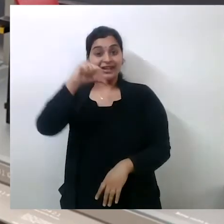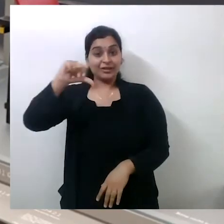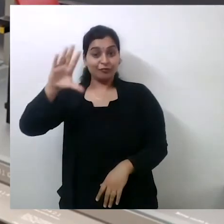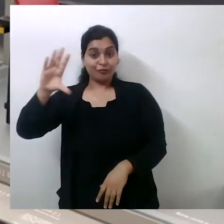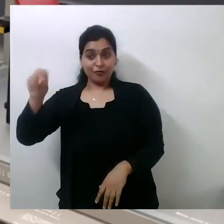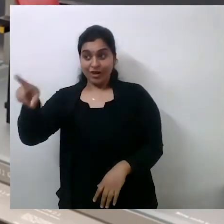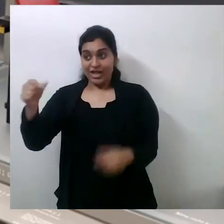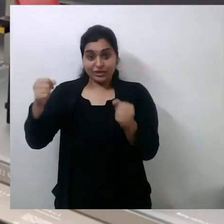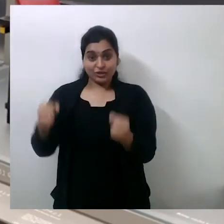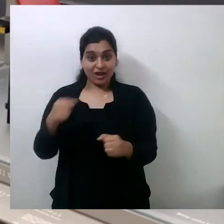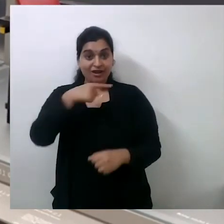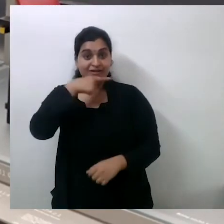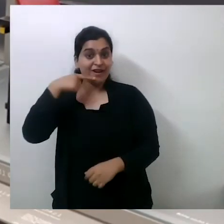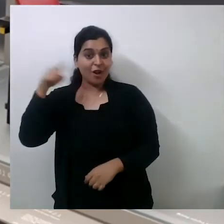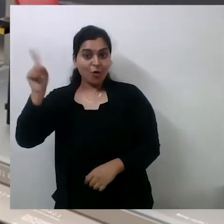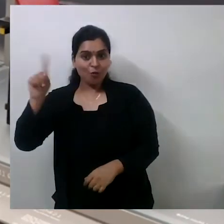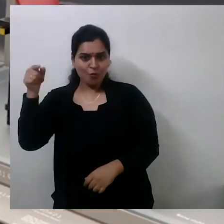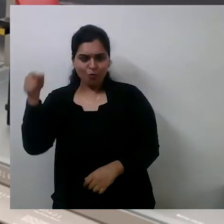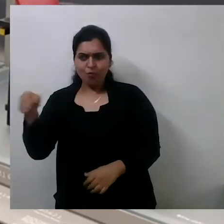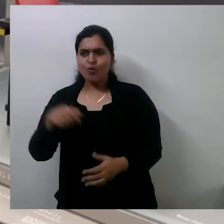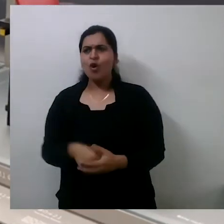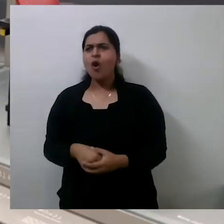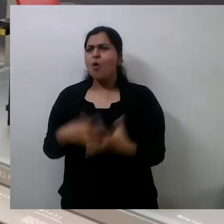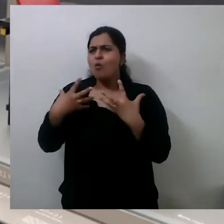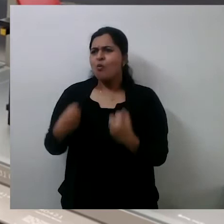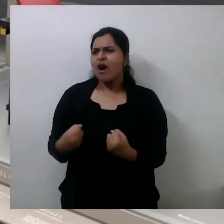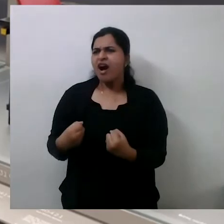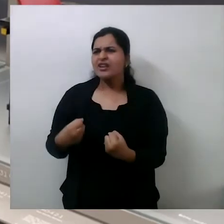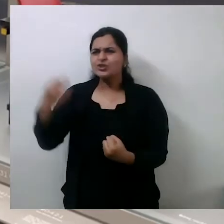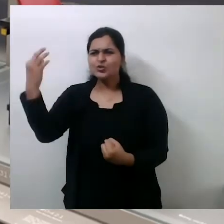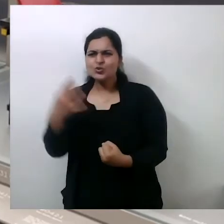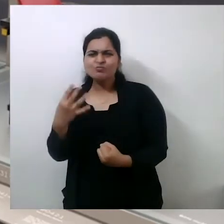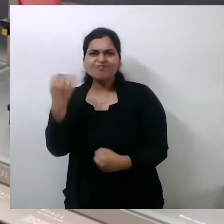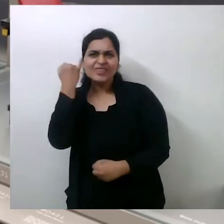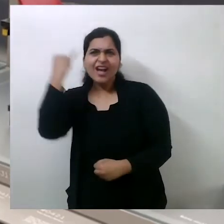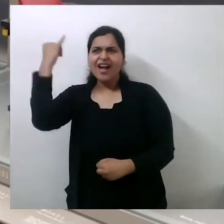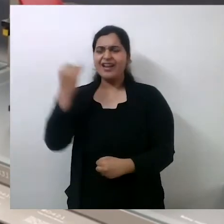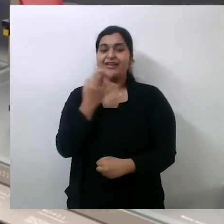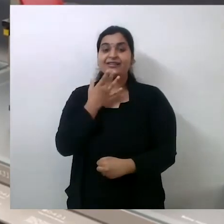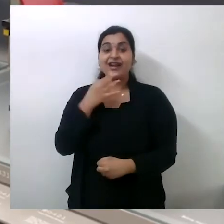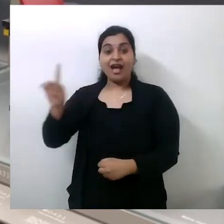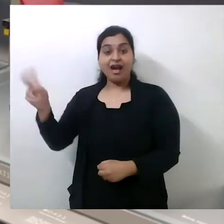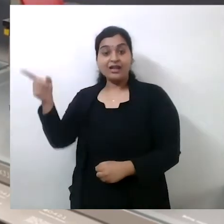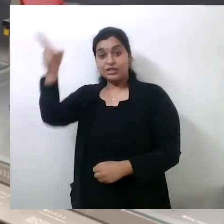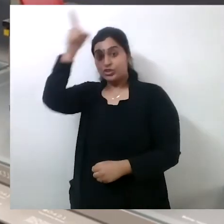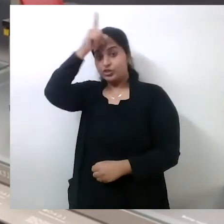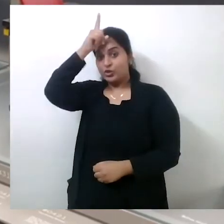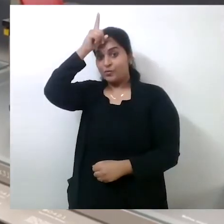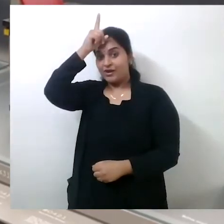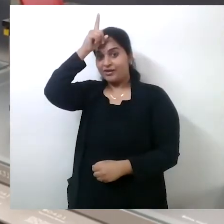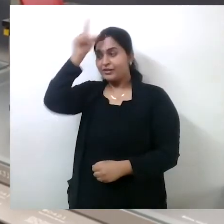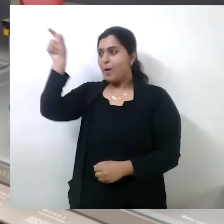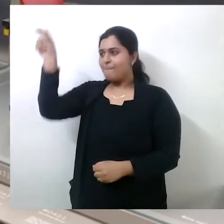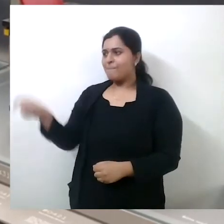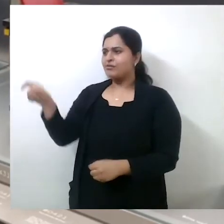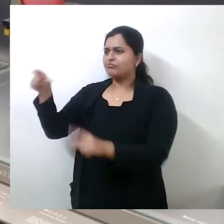1950s, Rietveld stated that he had also been looking at the color theory of Arthur Schopenhauer, the German philosopher who